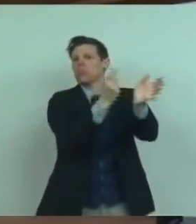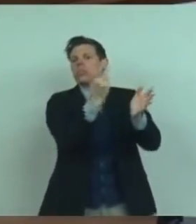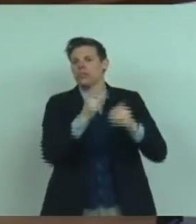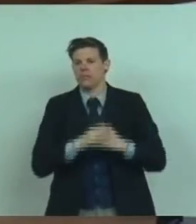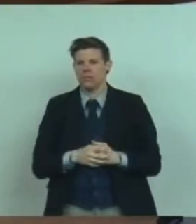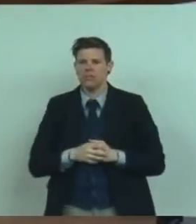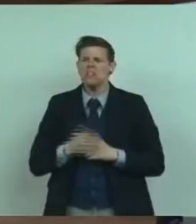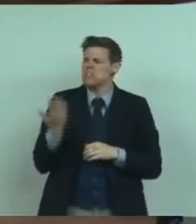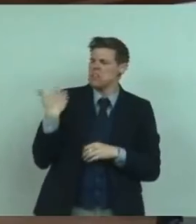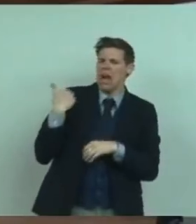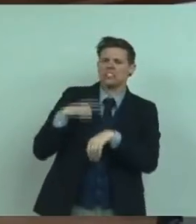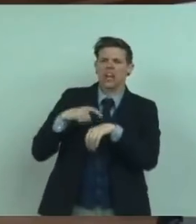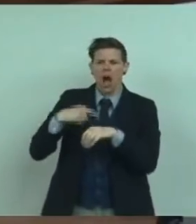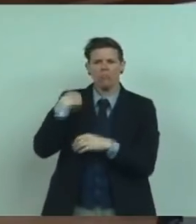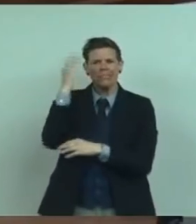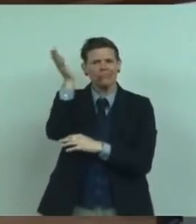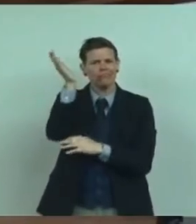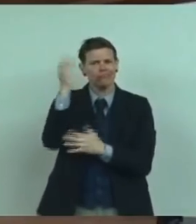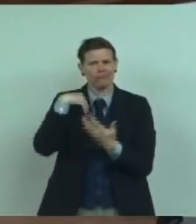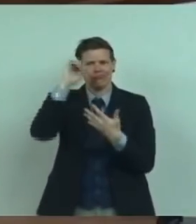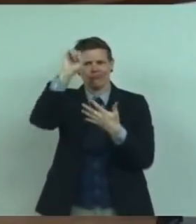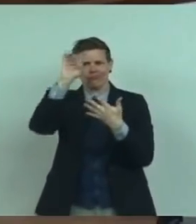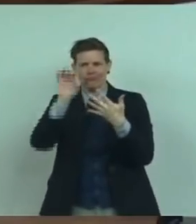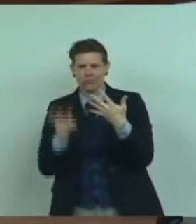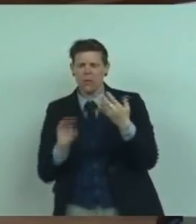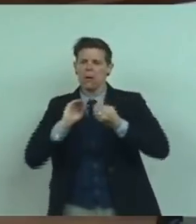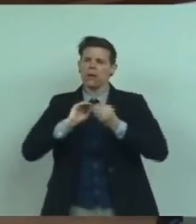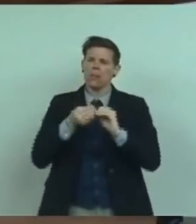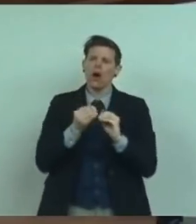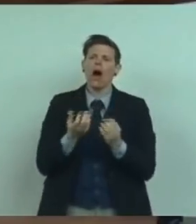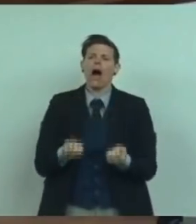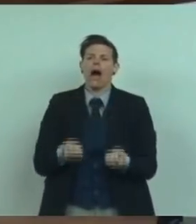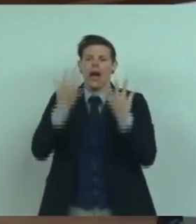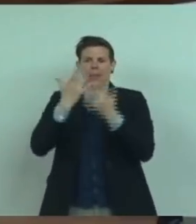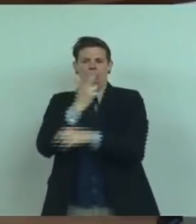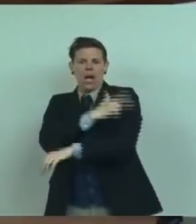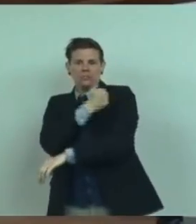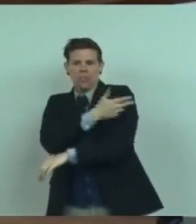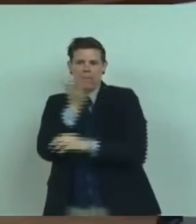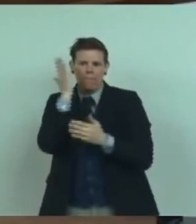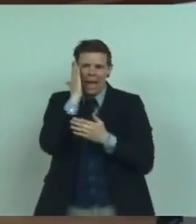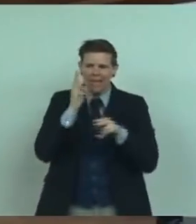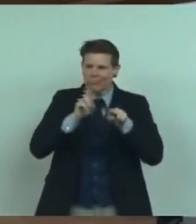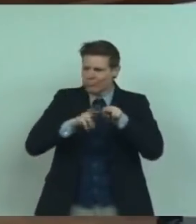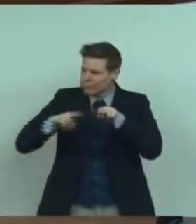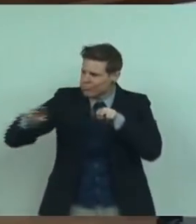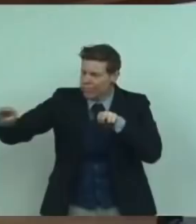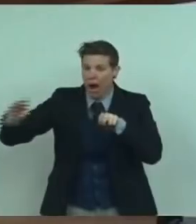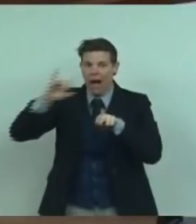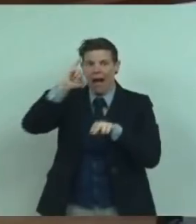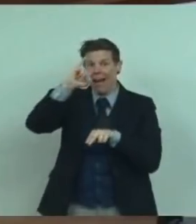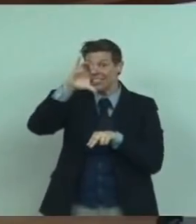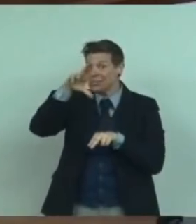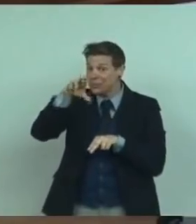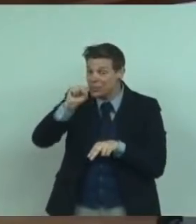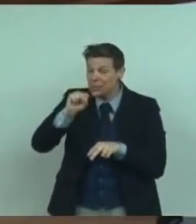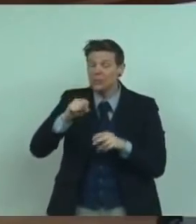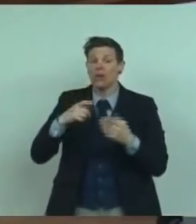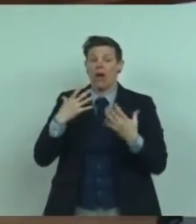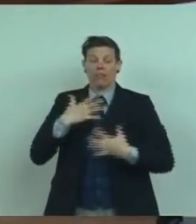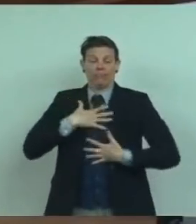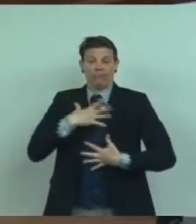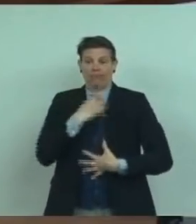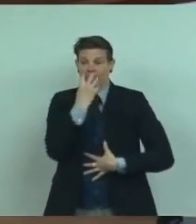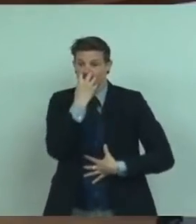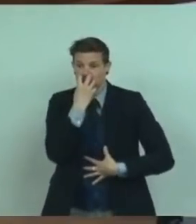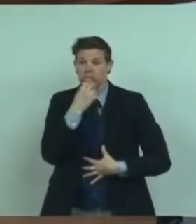about in terms of how many hospital beds, ICU beds, ventilators, and deaths we were anticipating. On the next